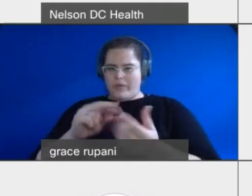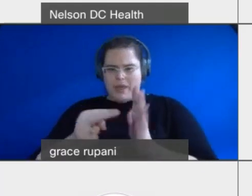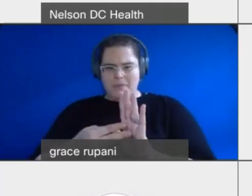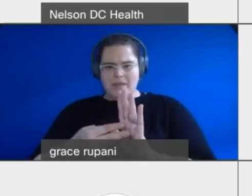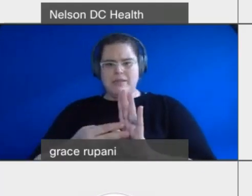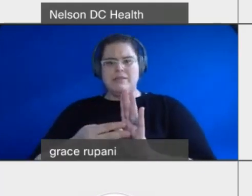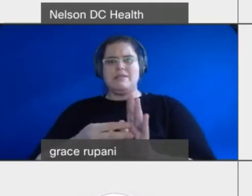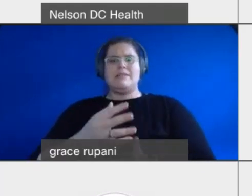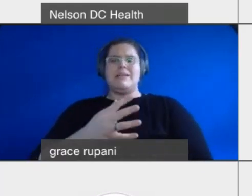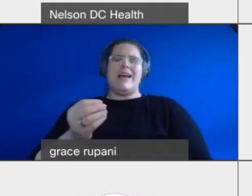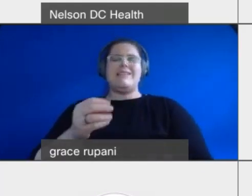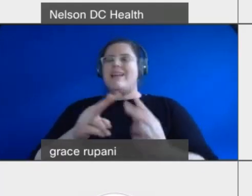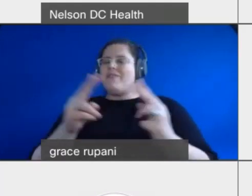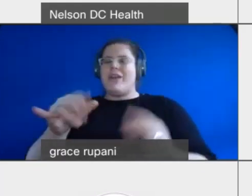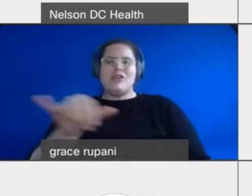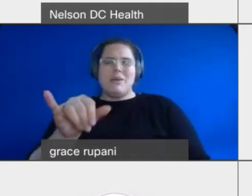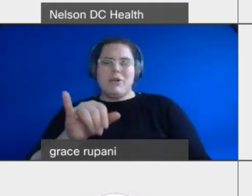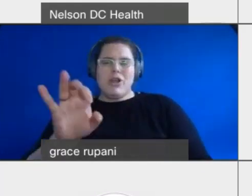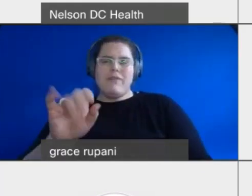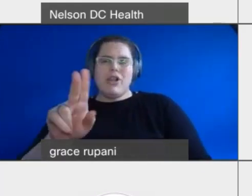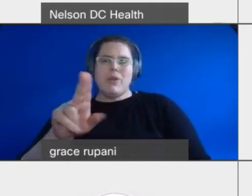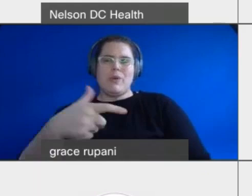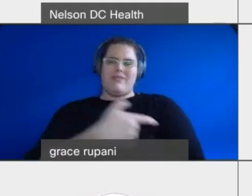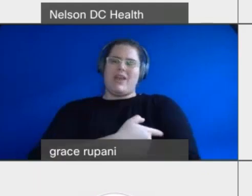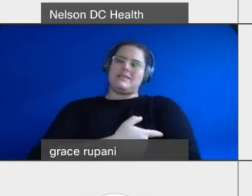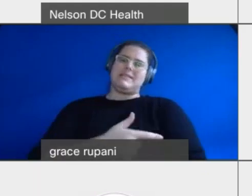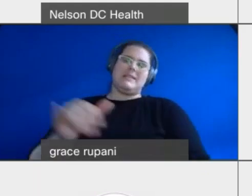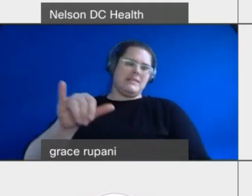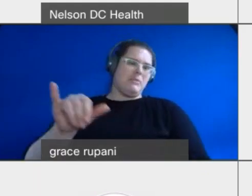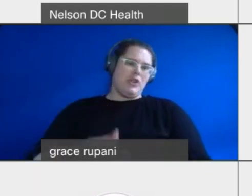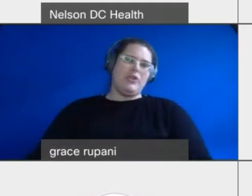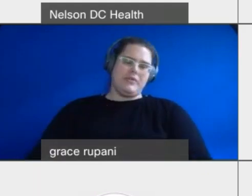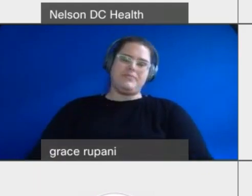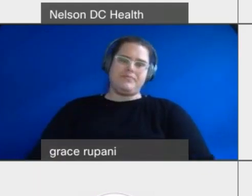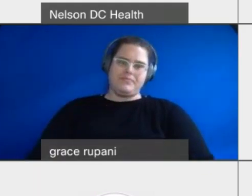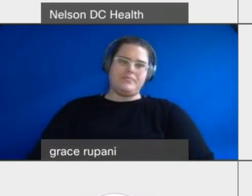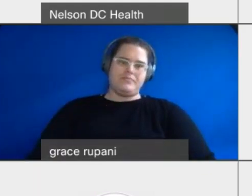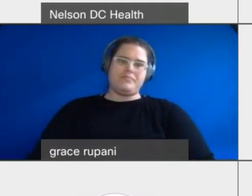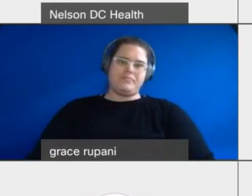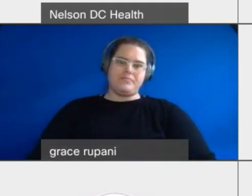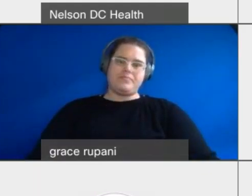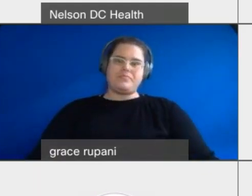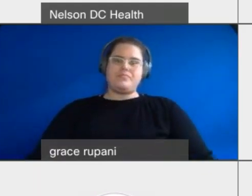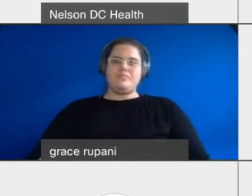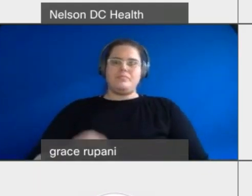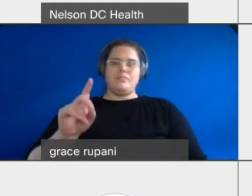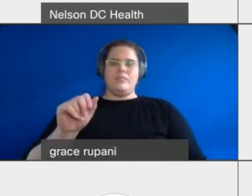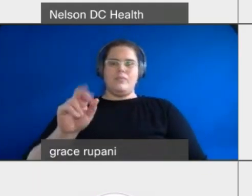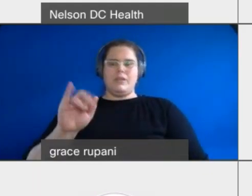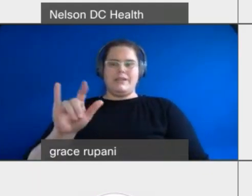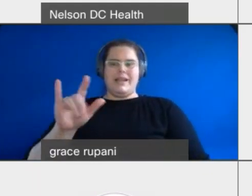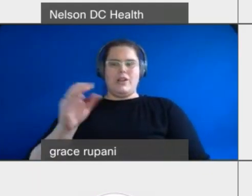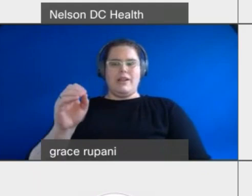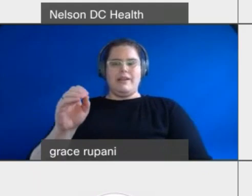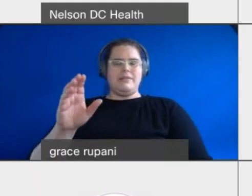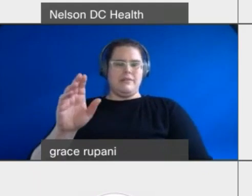similar to a flu vaccine, and I'll defer to Daryl and Karen, who have the ability to kind of use